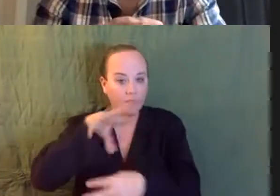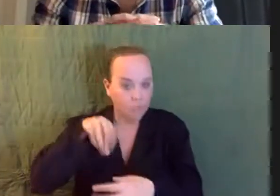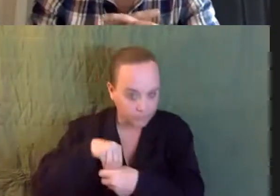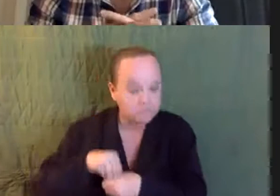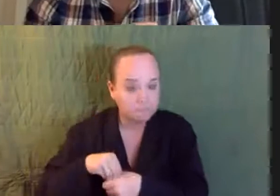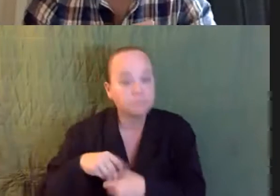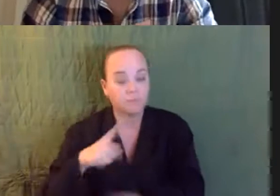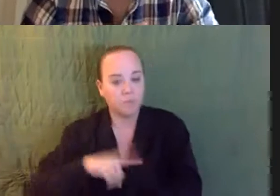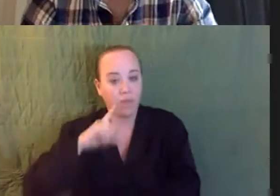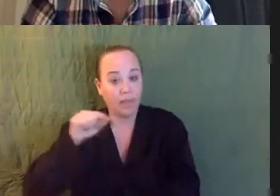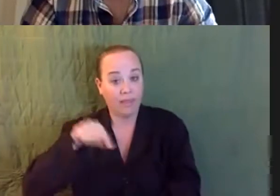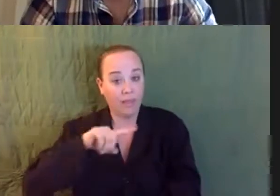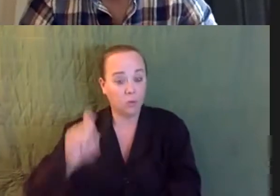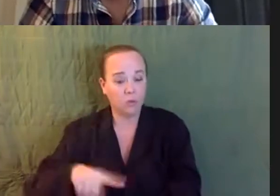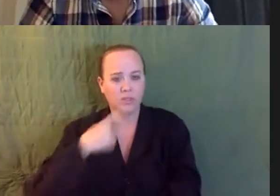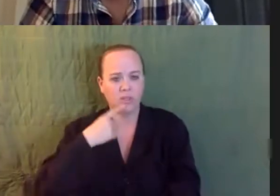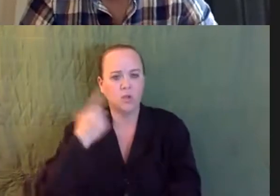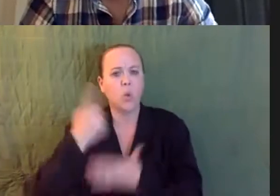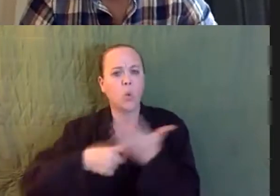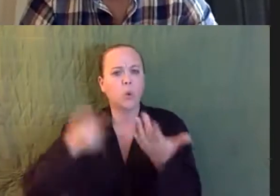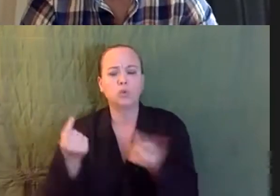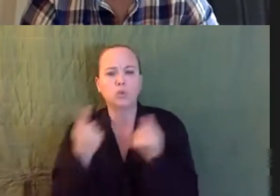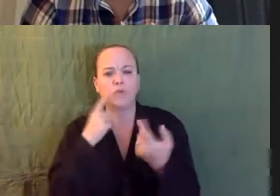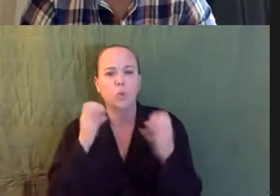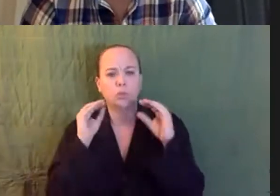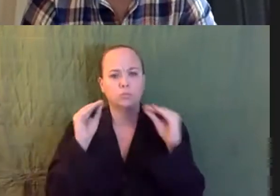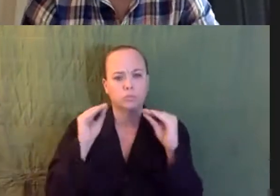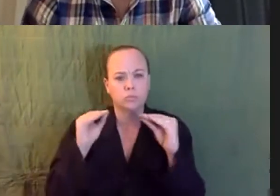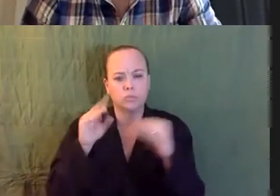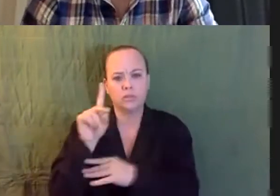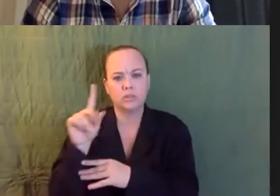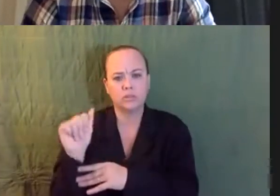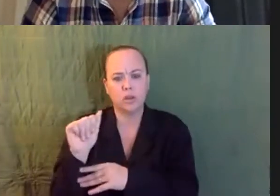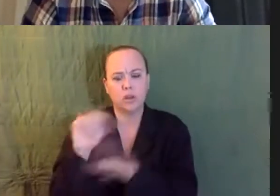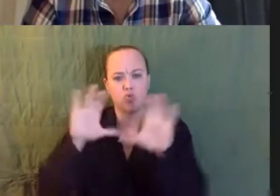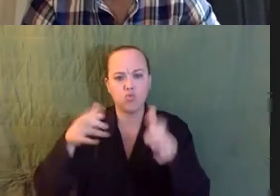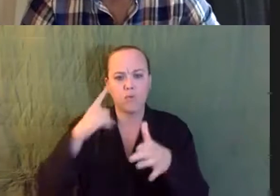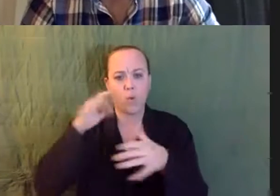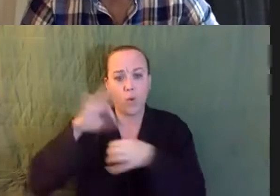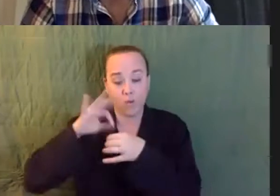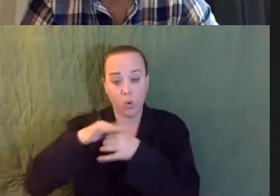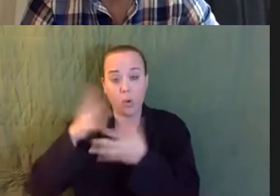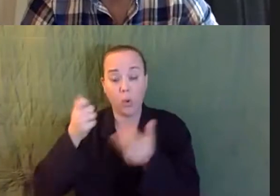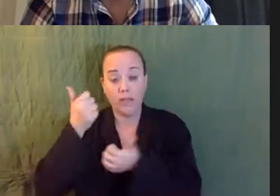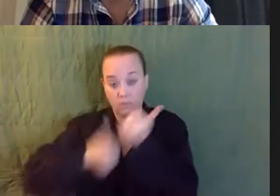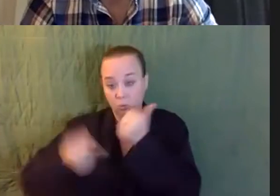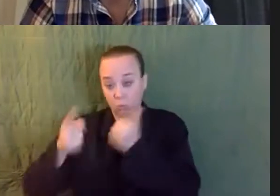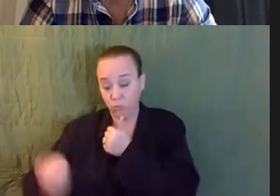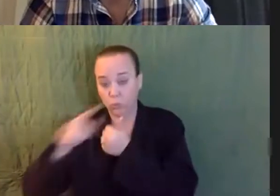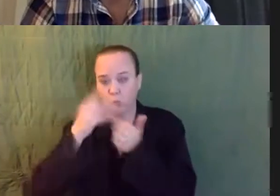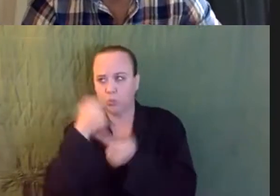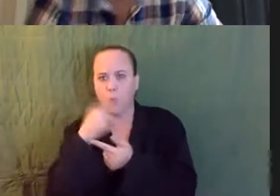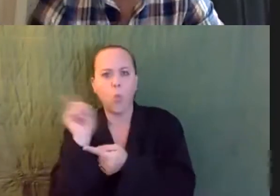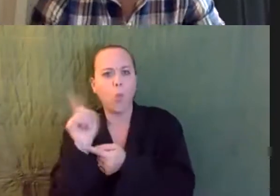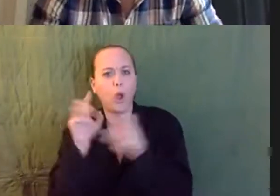And so this question asks, what is being done to educate the disabled population about voting? I'd like each of you to share where you see